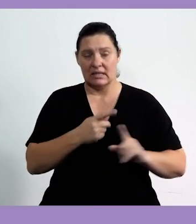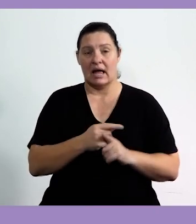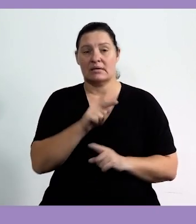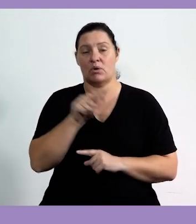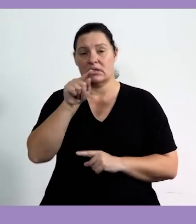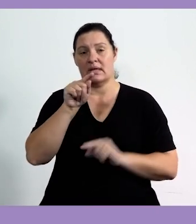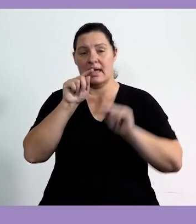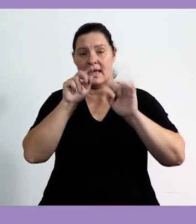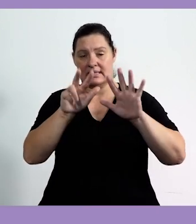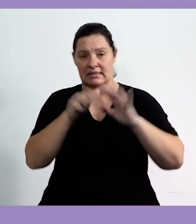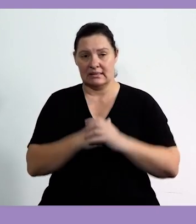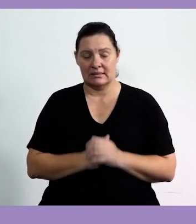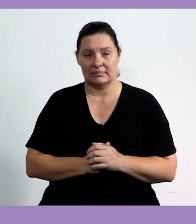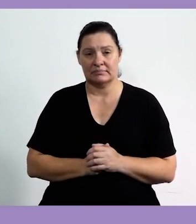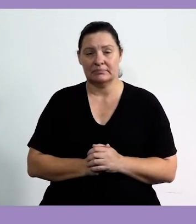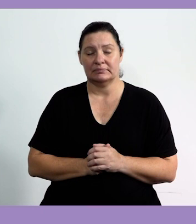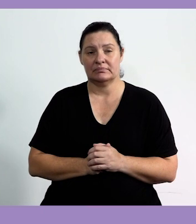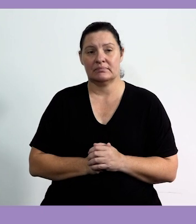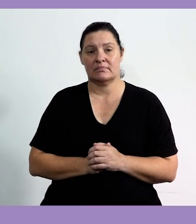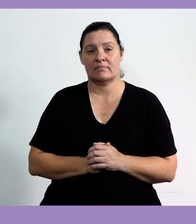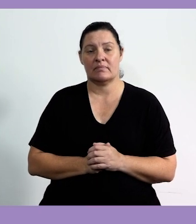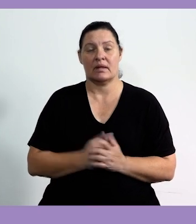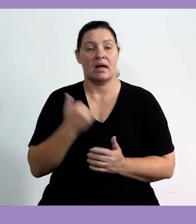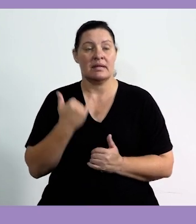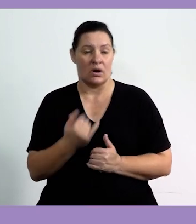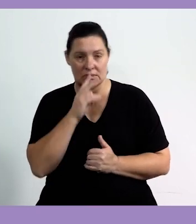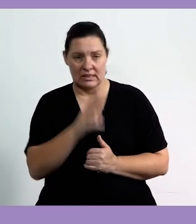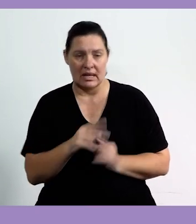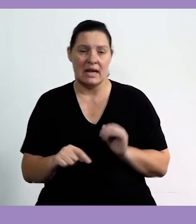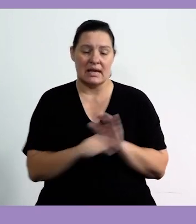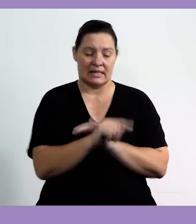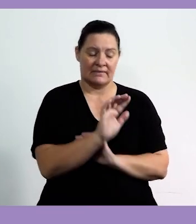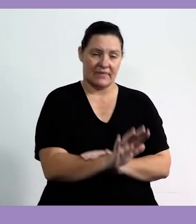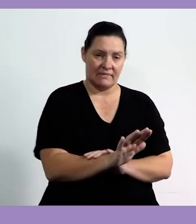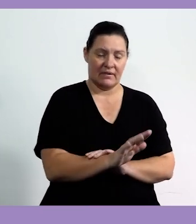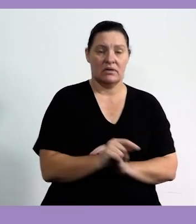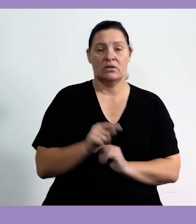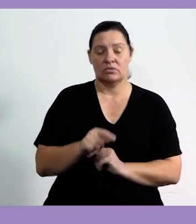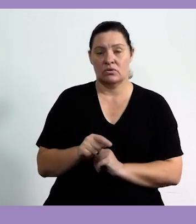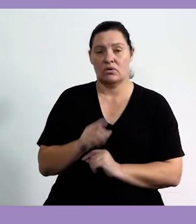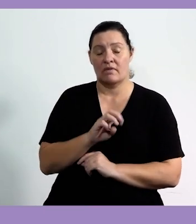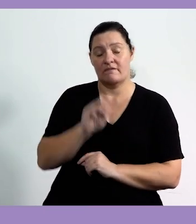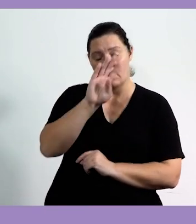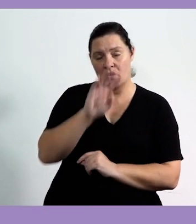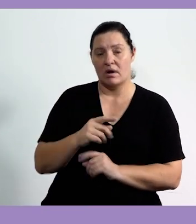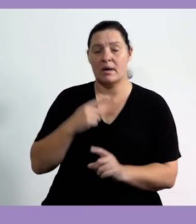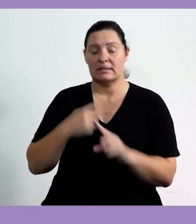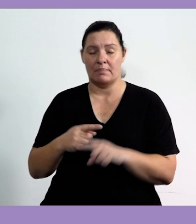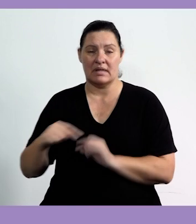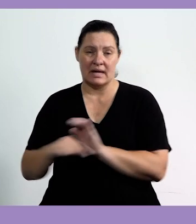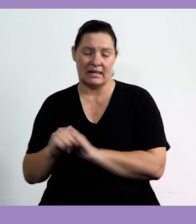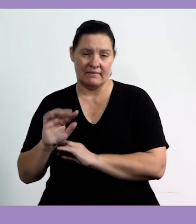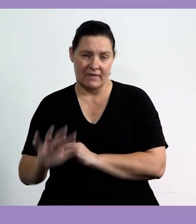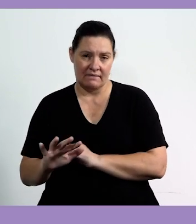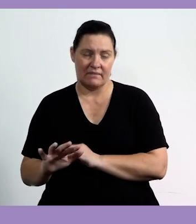to the exponent 8. Then when we are looking at this one, it is negative 5 to the exponent 4 multiplied